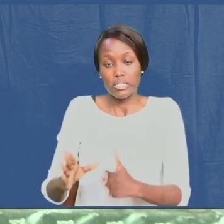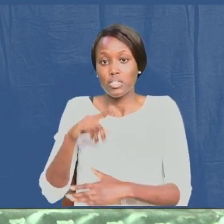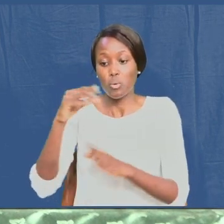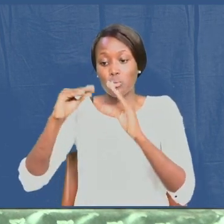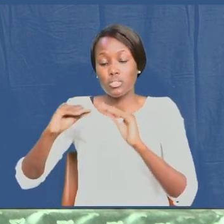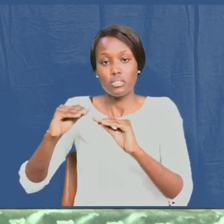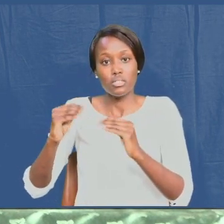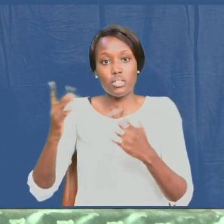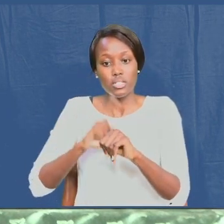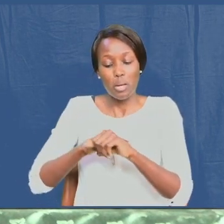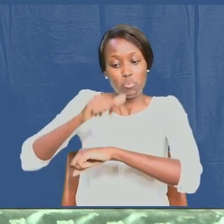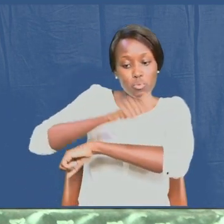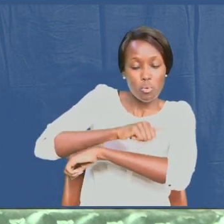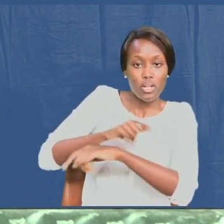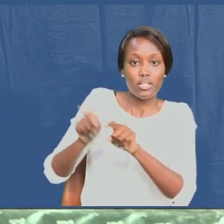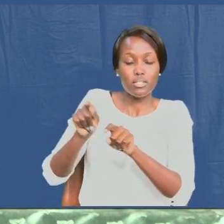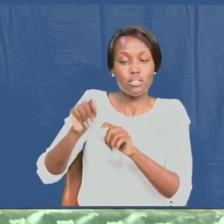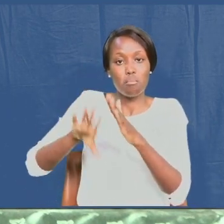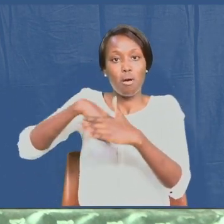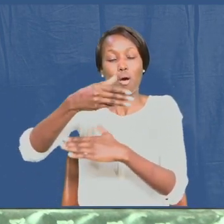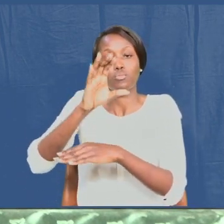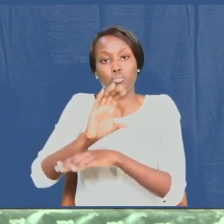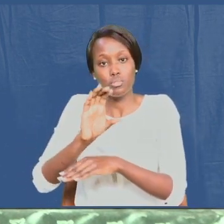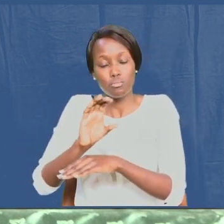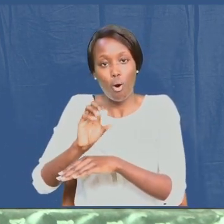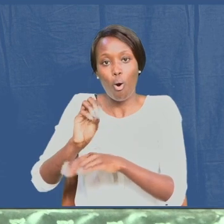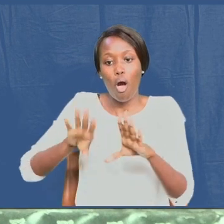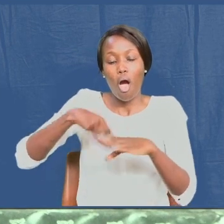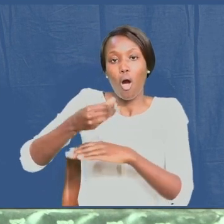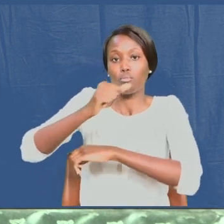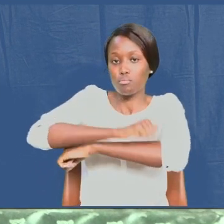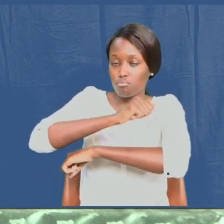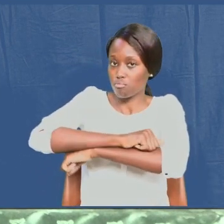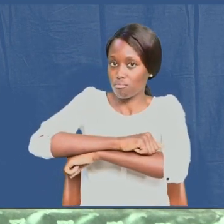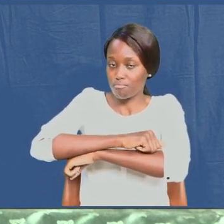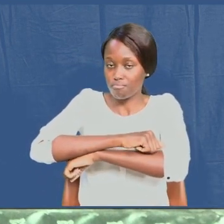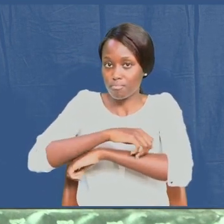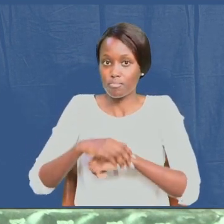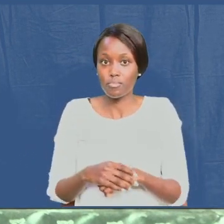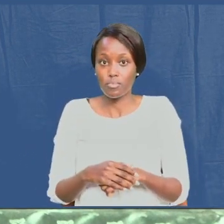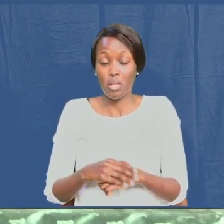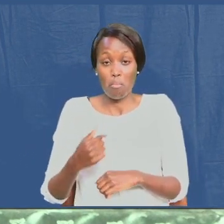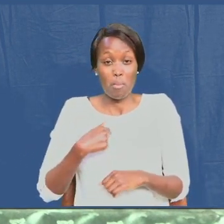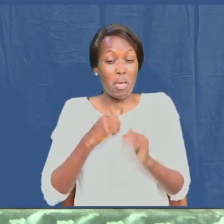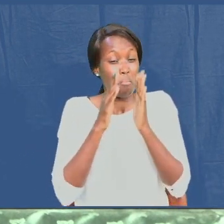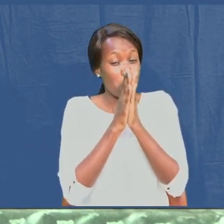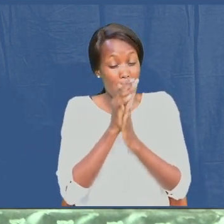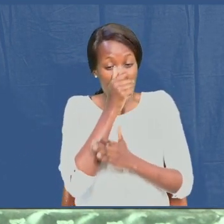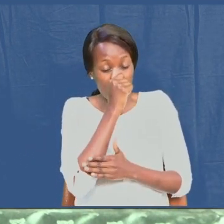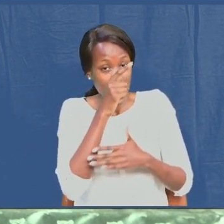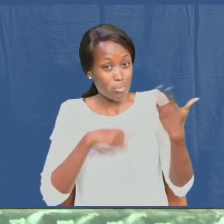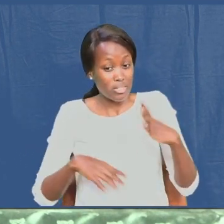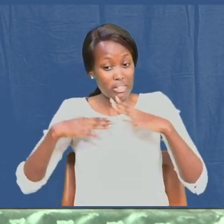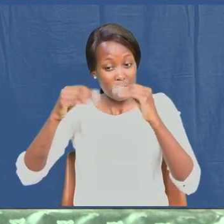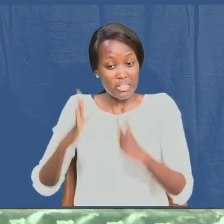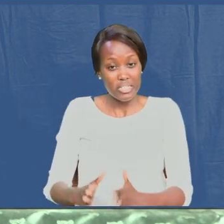and informal in our schools, to espouse God's teaching. How I wish the teachers